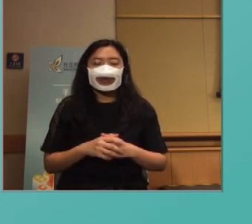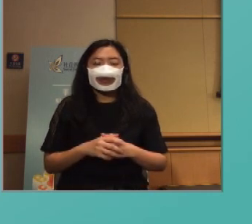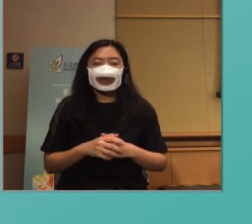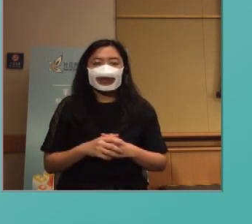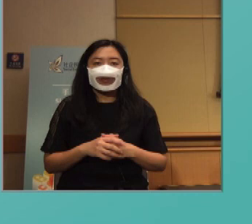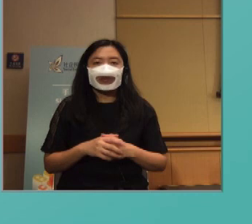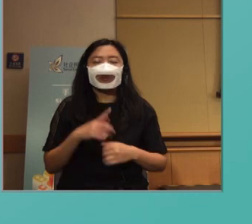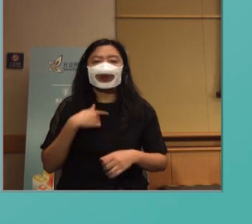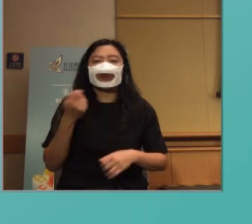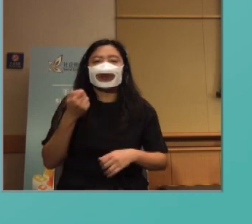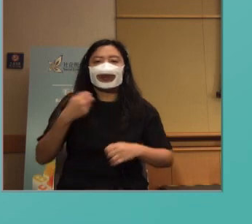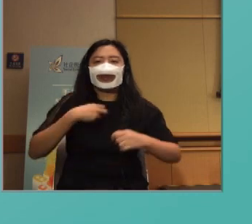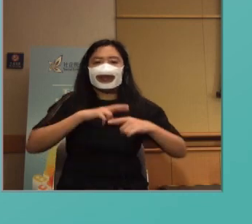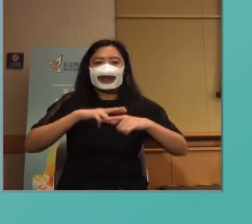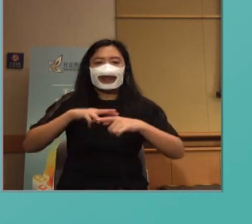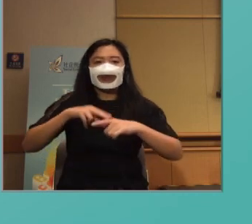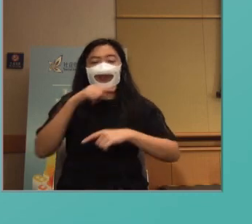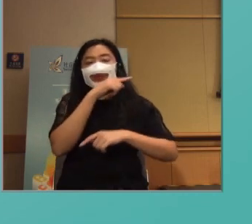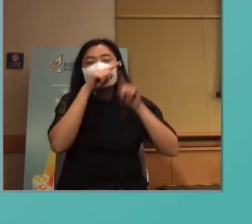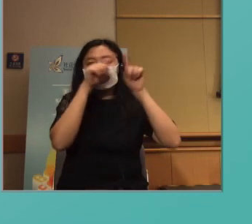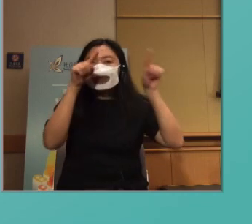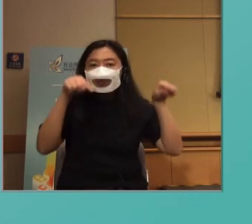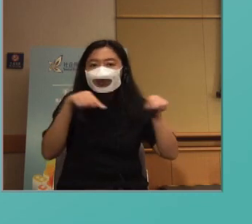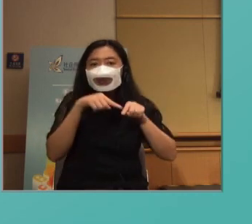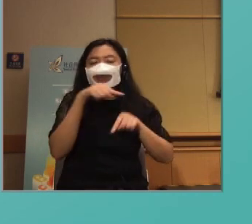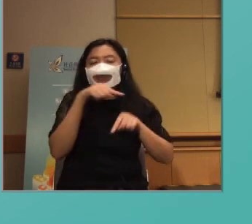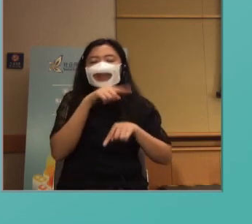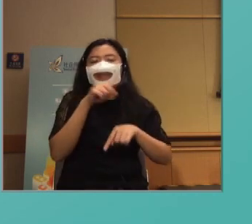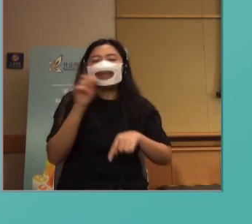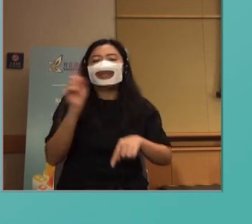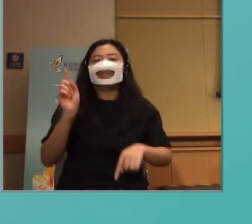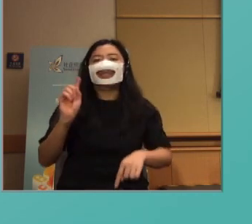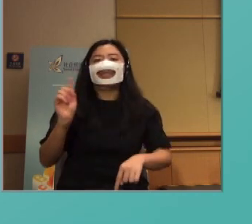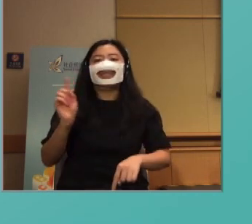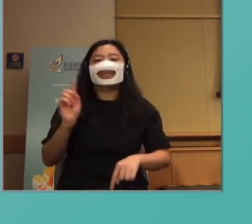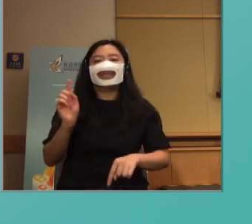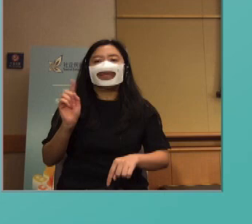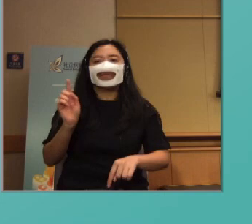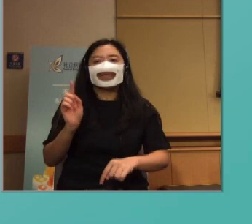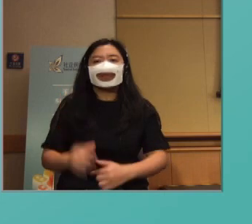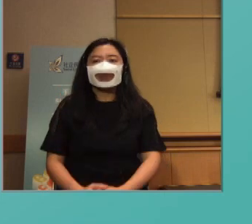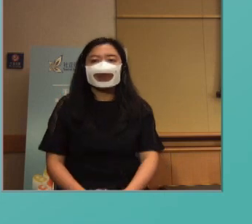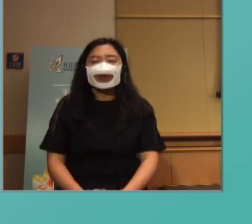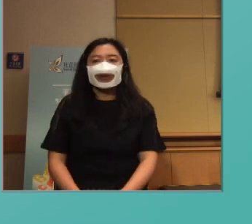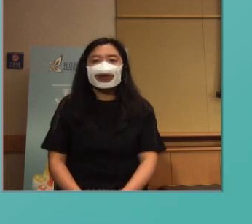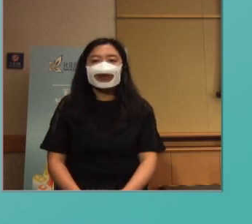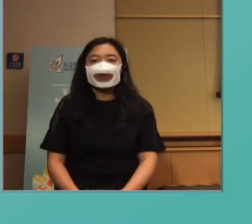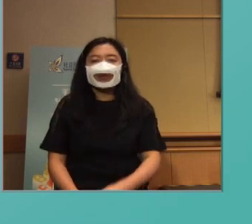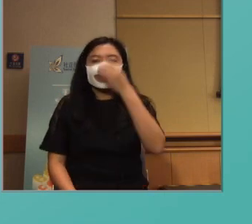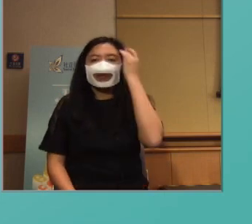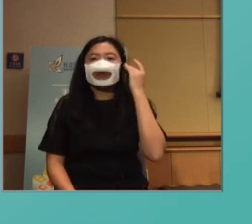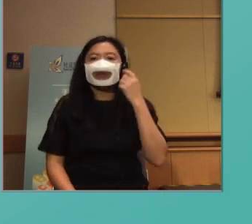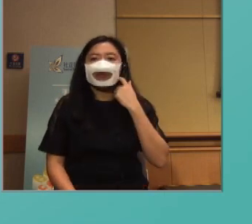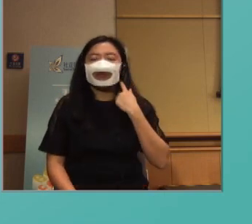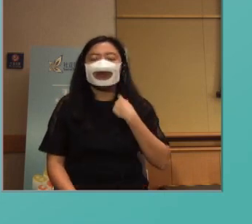Sandbox. The Sandbox actually is one of the largest independent user-generated content platform and